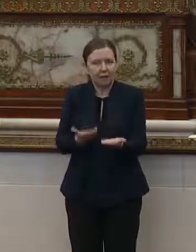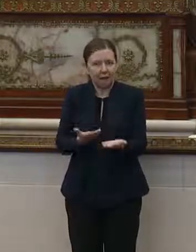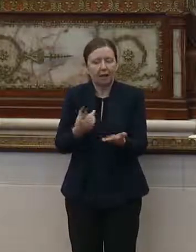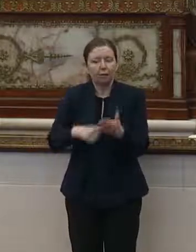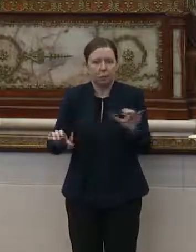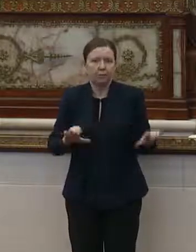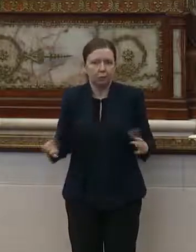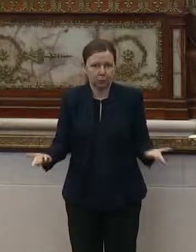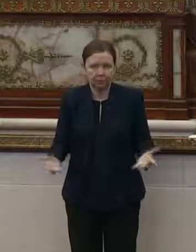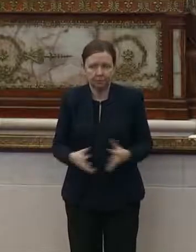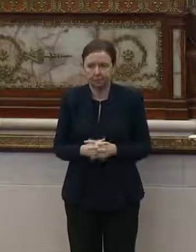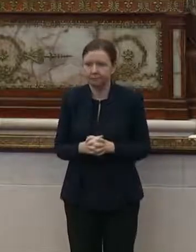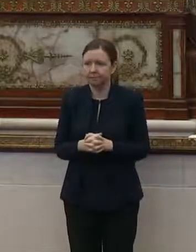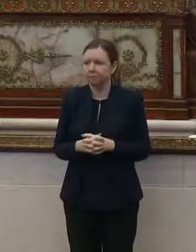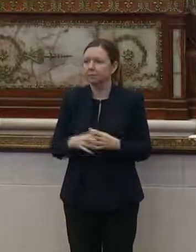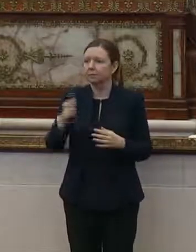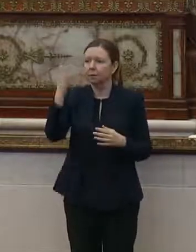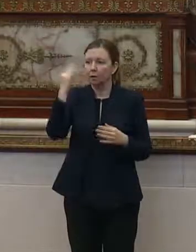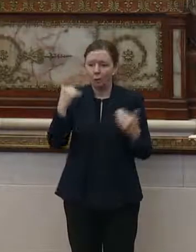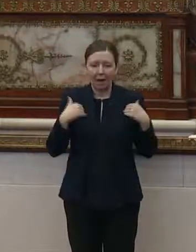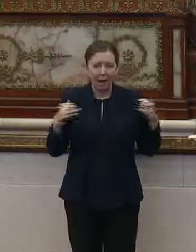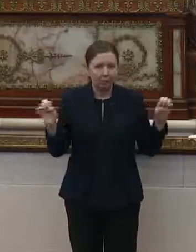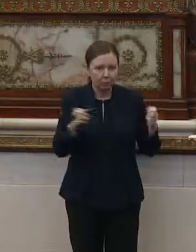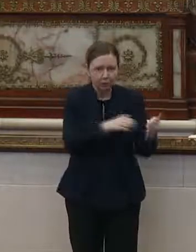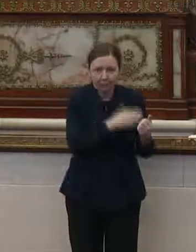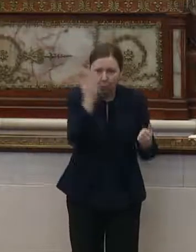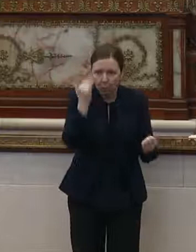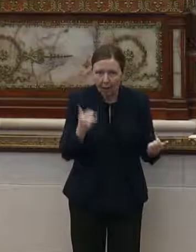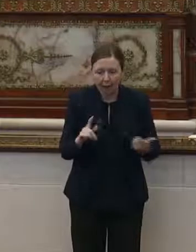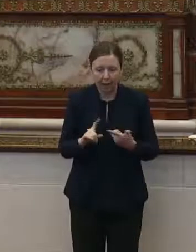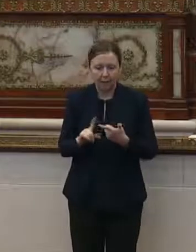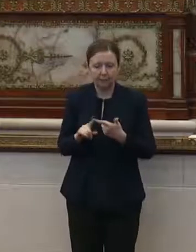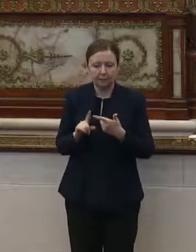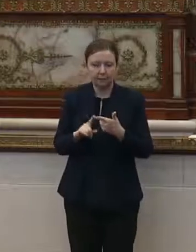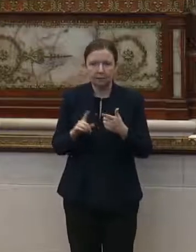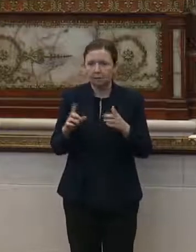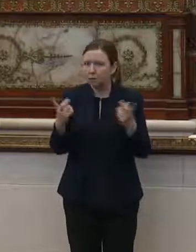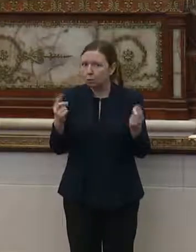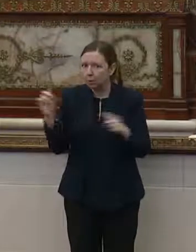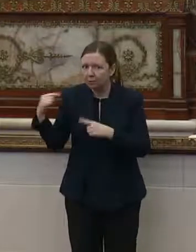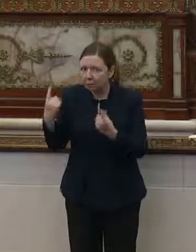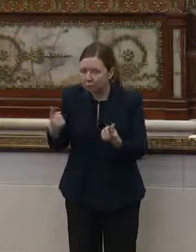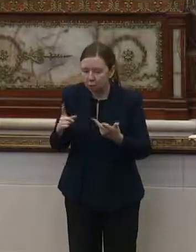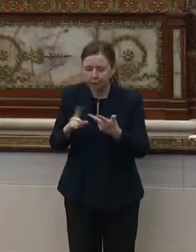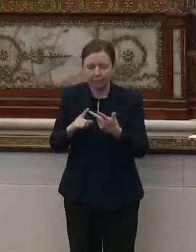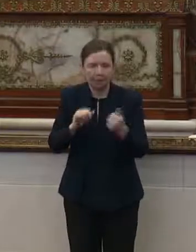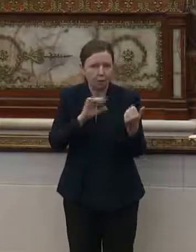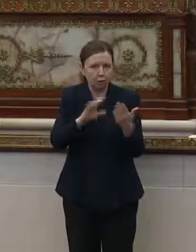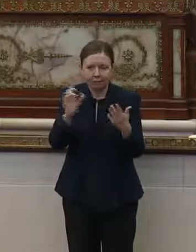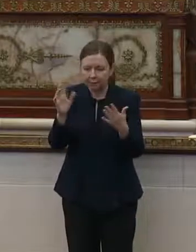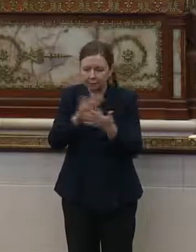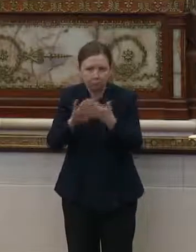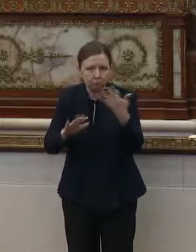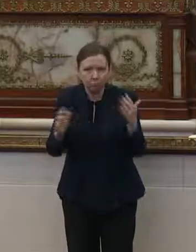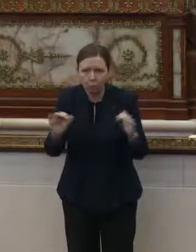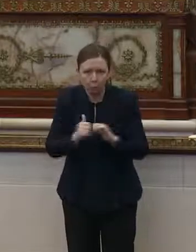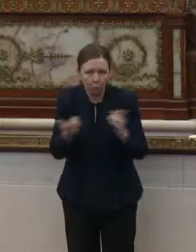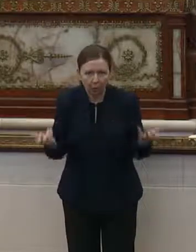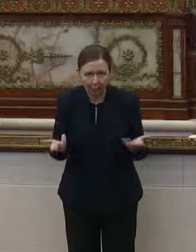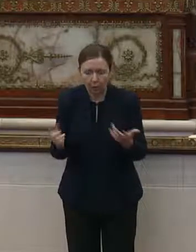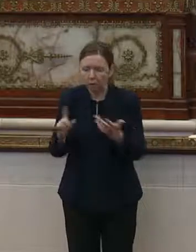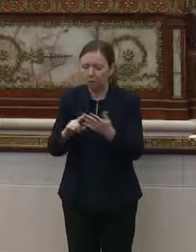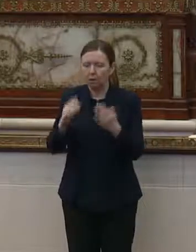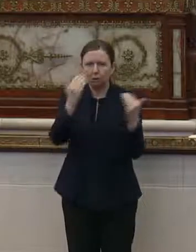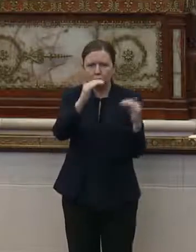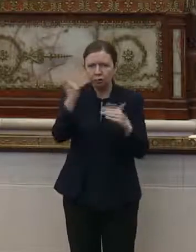is doing. Why does it have emergency powers? What work has it been doing? How is it addressing this? Why are there